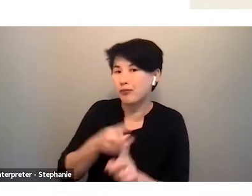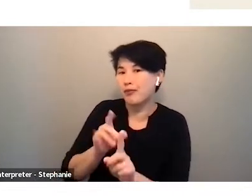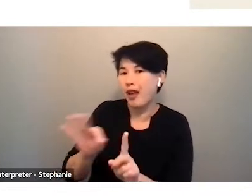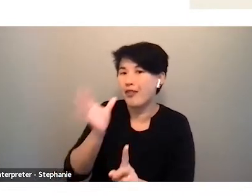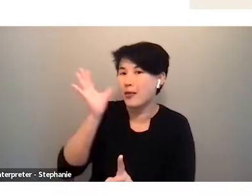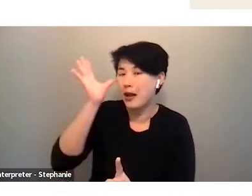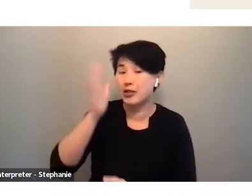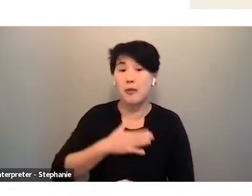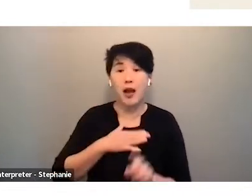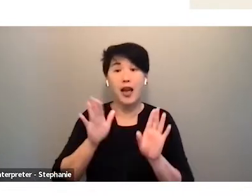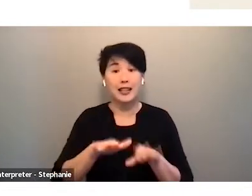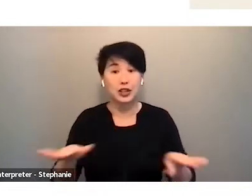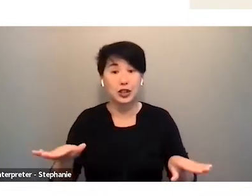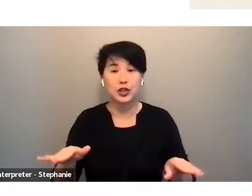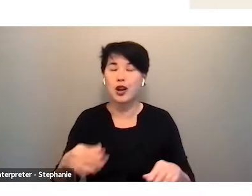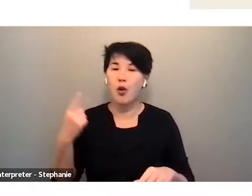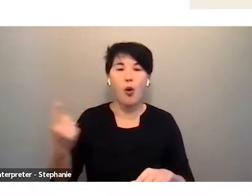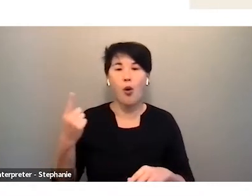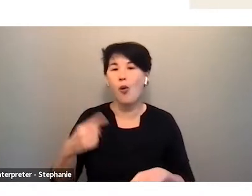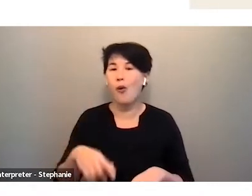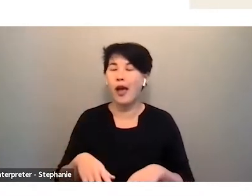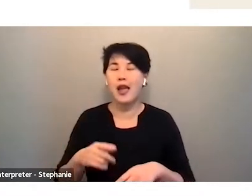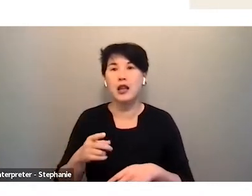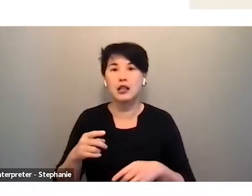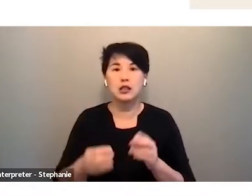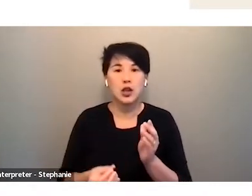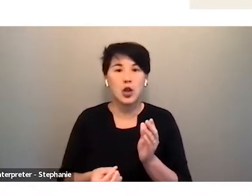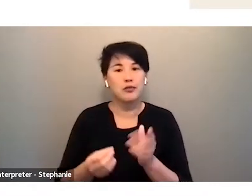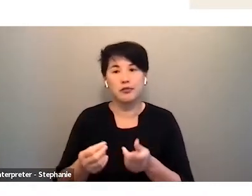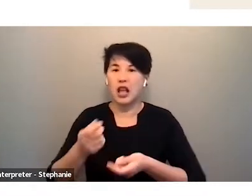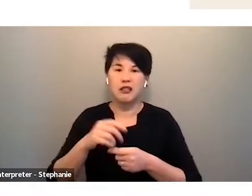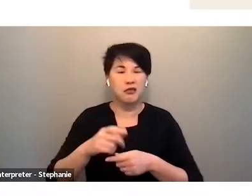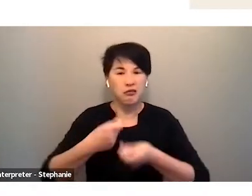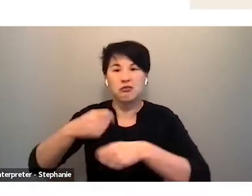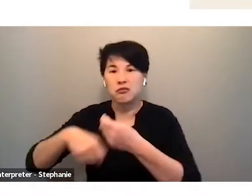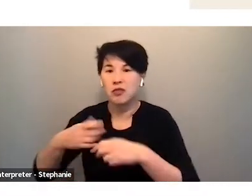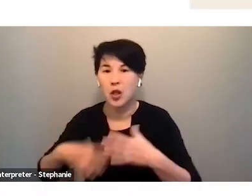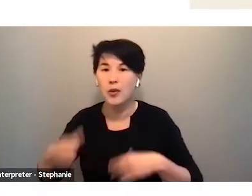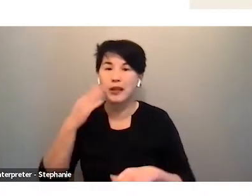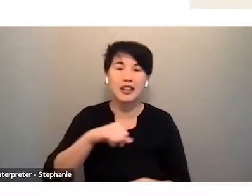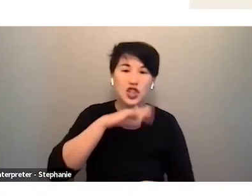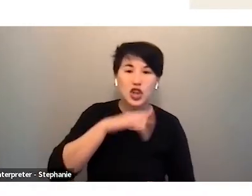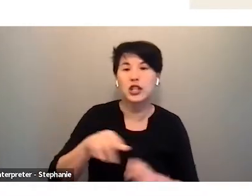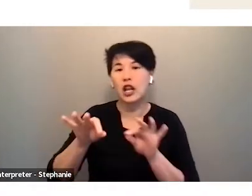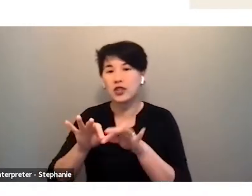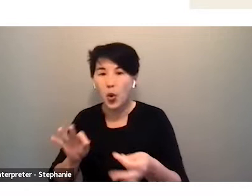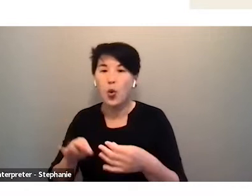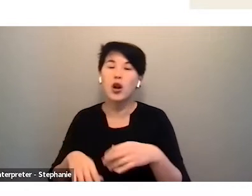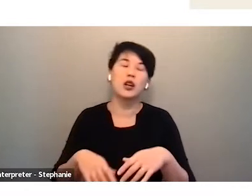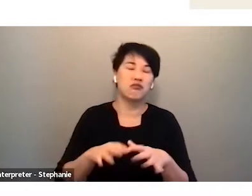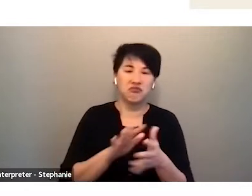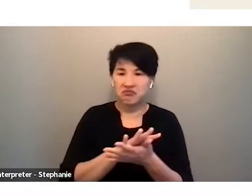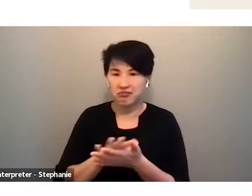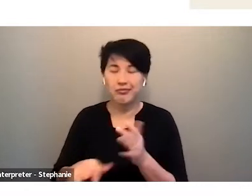children are always kind of running through clothes because they just get dirty or they get stained or they get torn, and this is the same